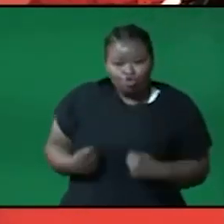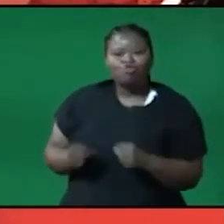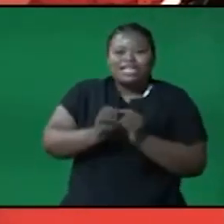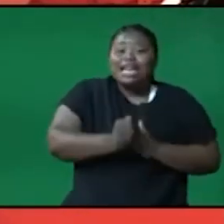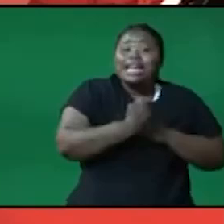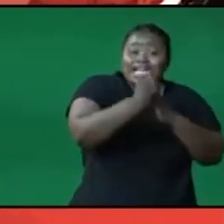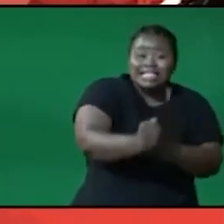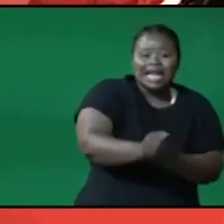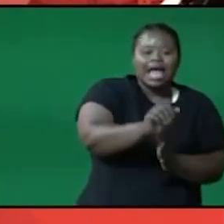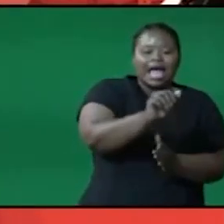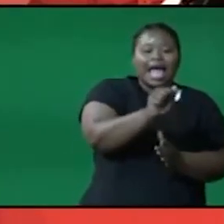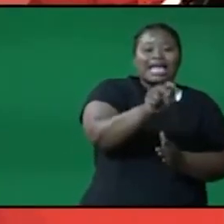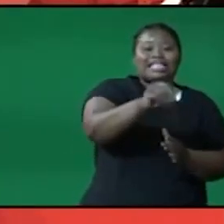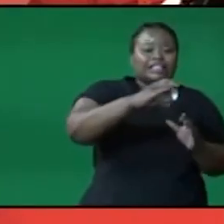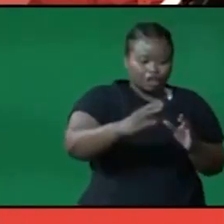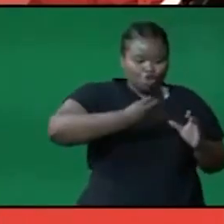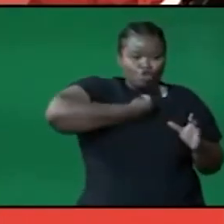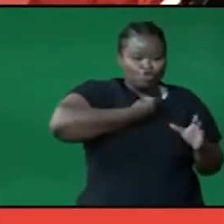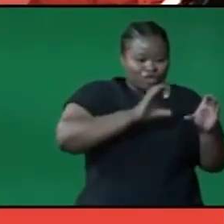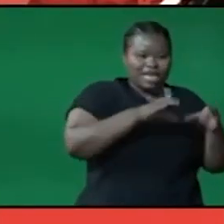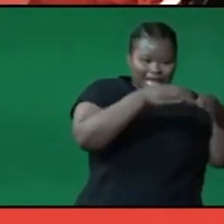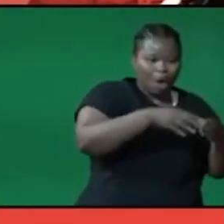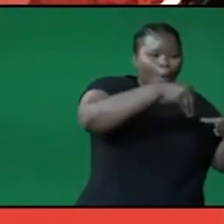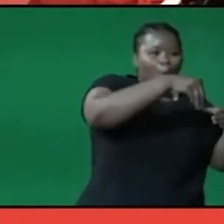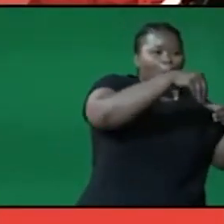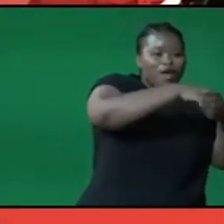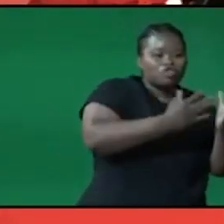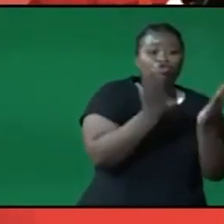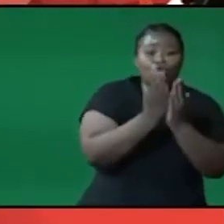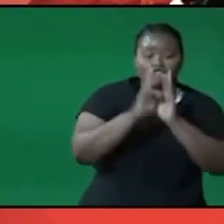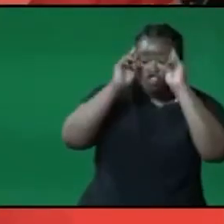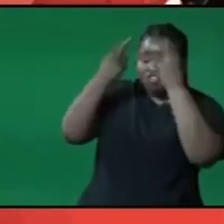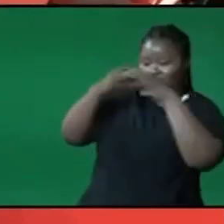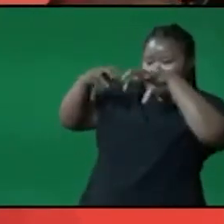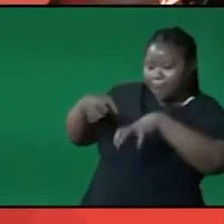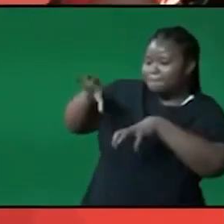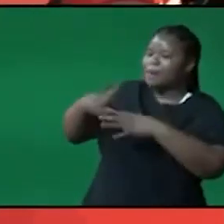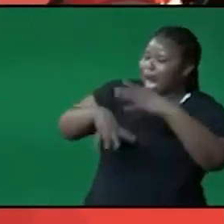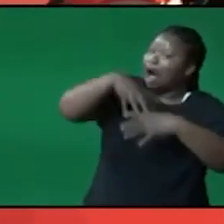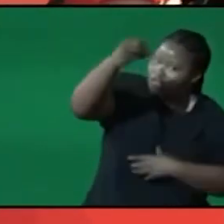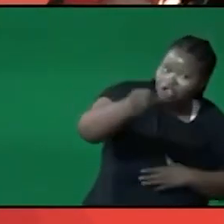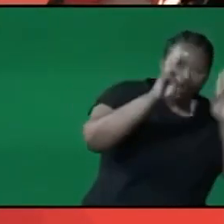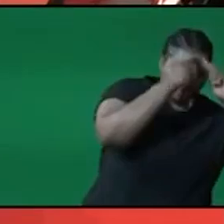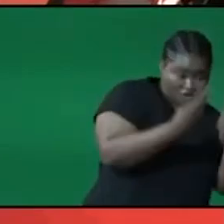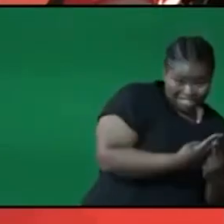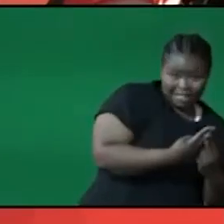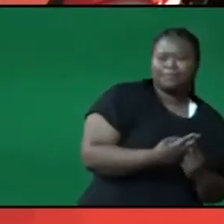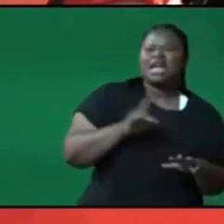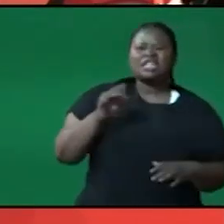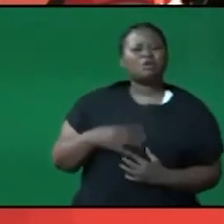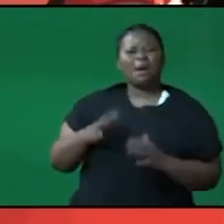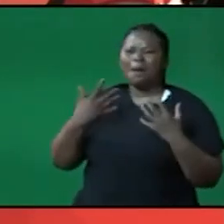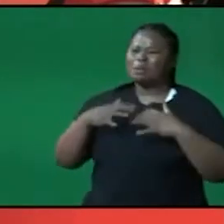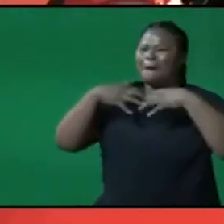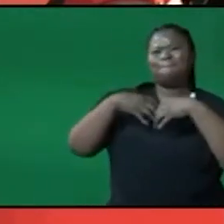League outside campus, inside campus. And what we are saying to you is that do not create